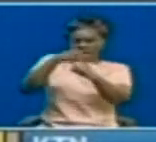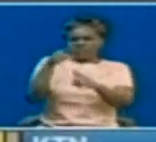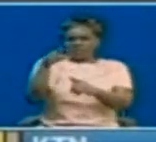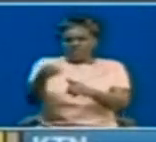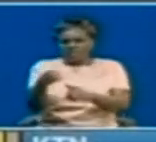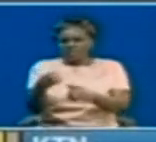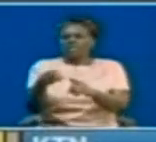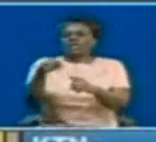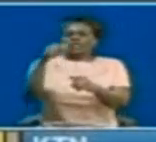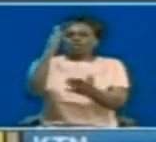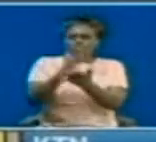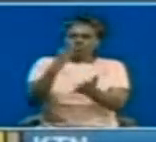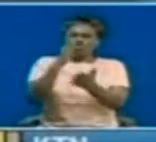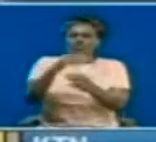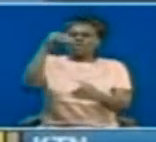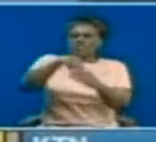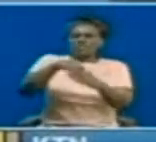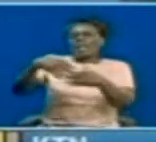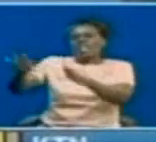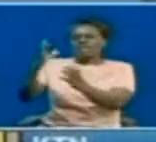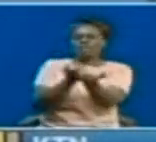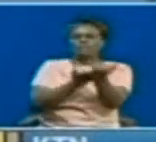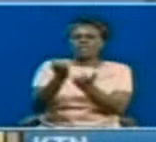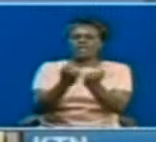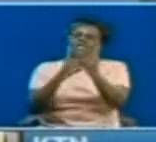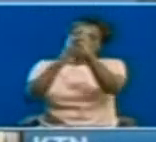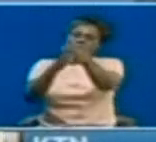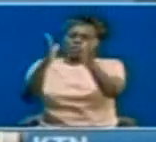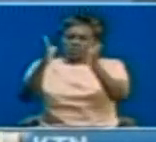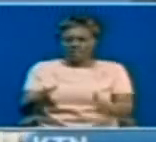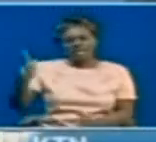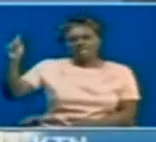driving genuine investors out of business. Charles Kitonga, KTN.